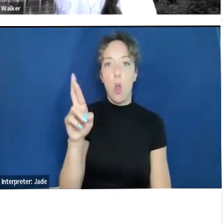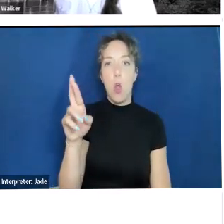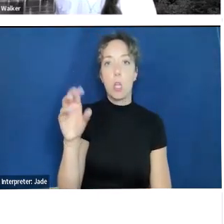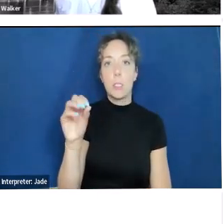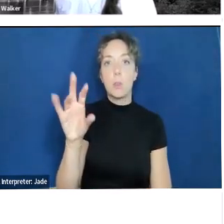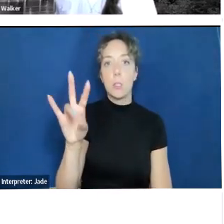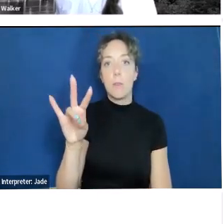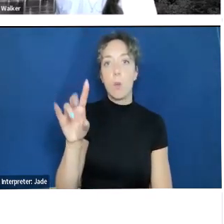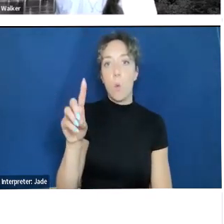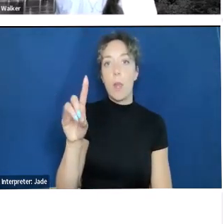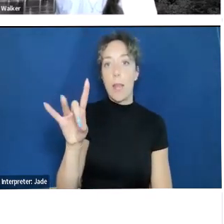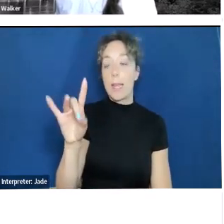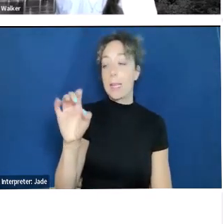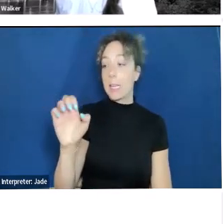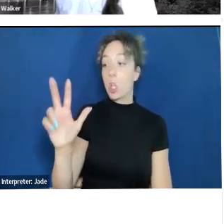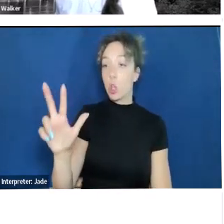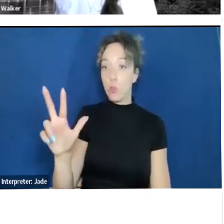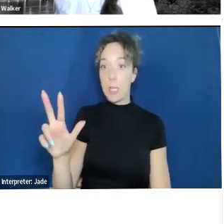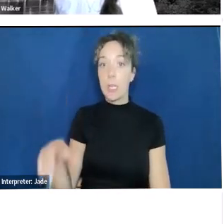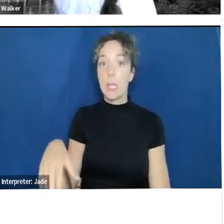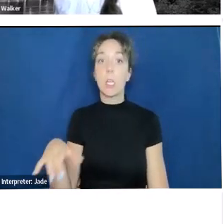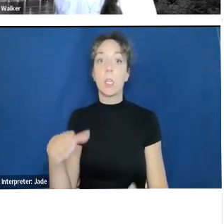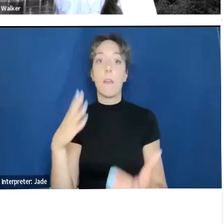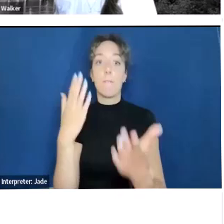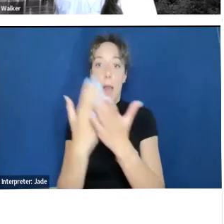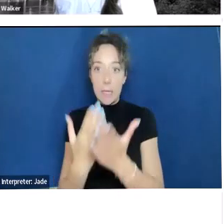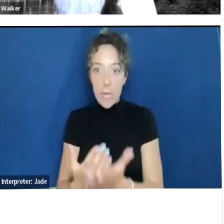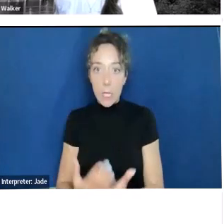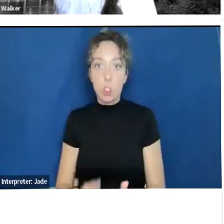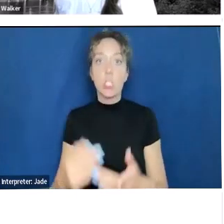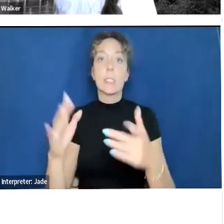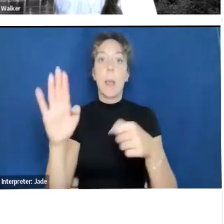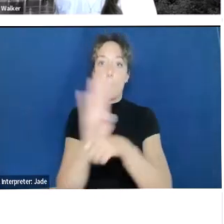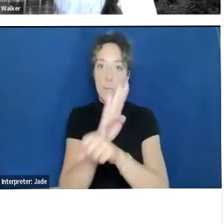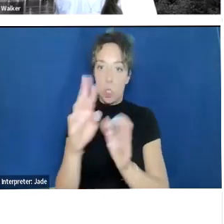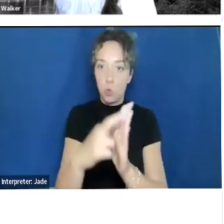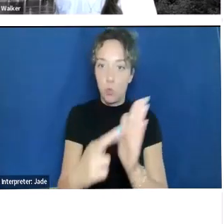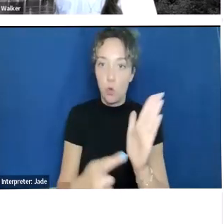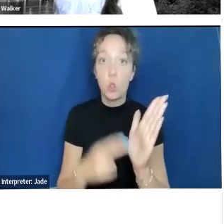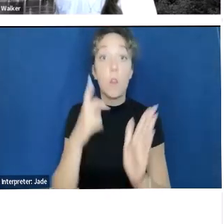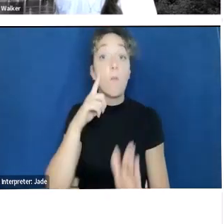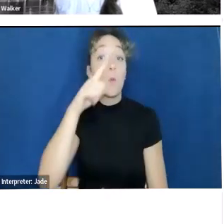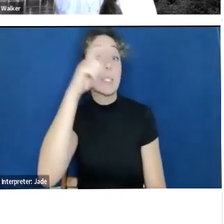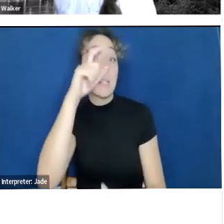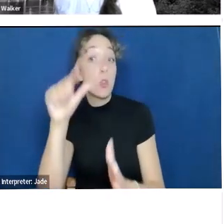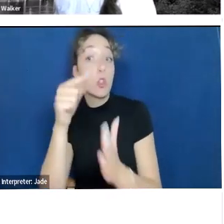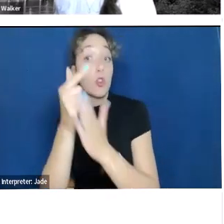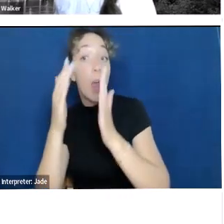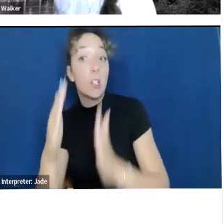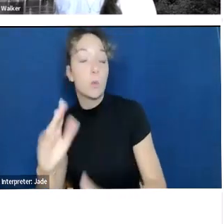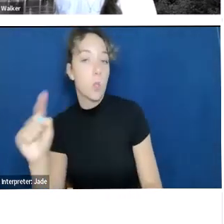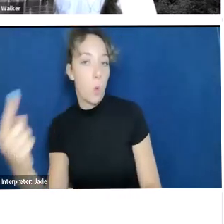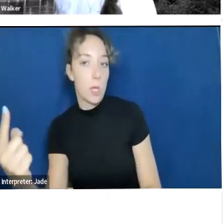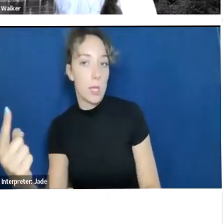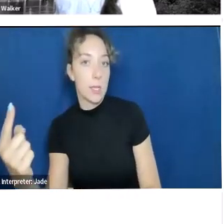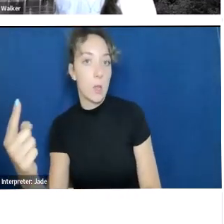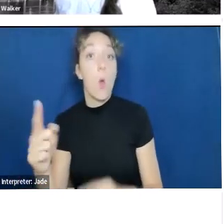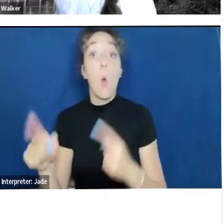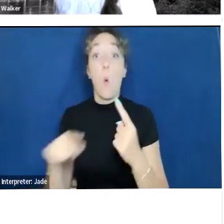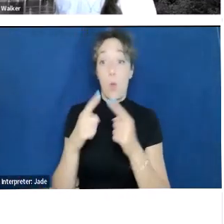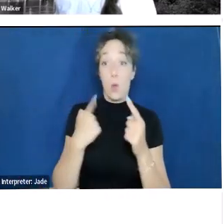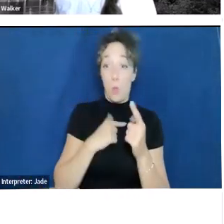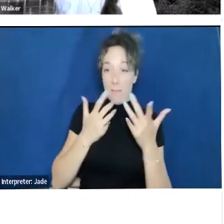0718E3 validations and business rules for summer graduates only. Once we've completed